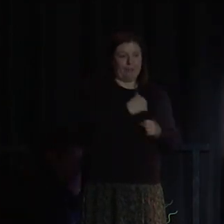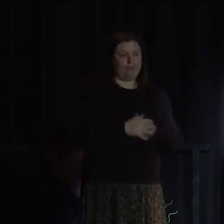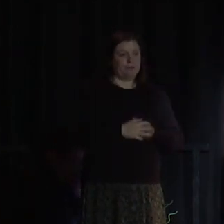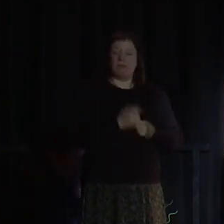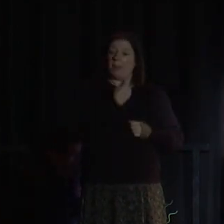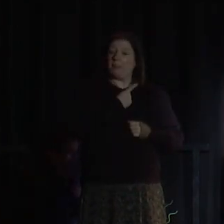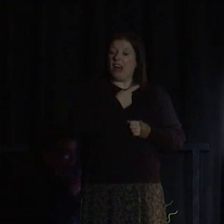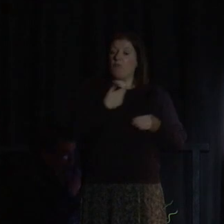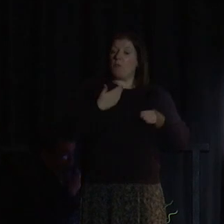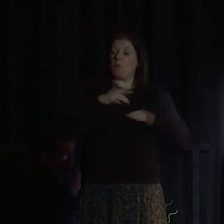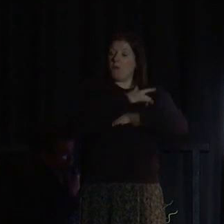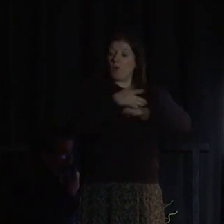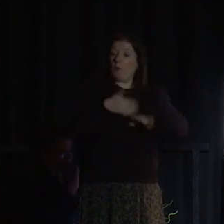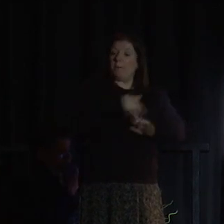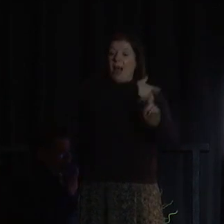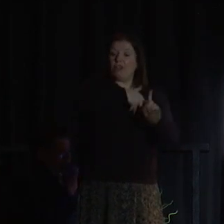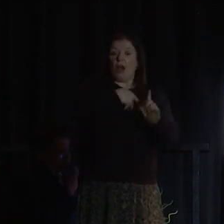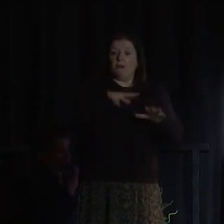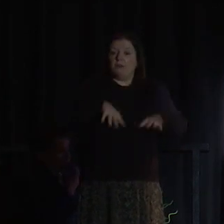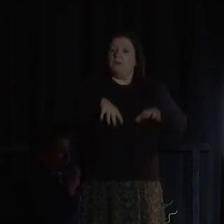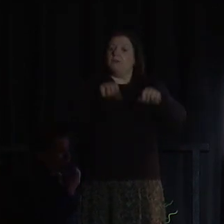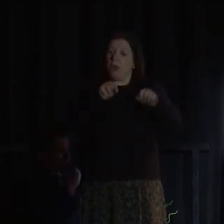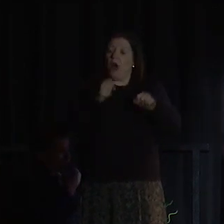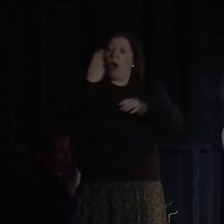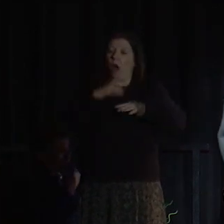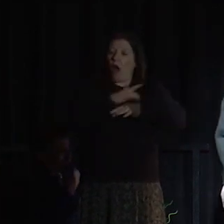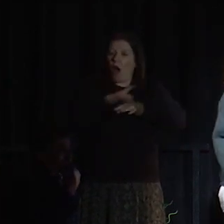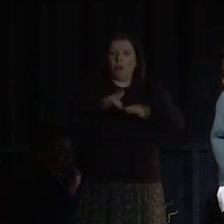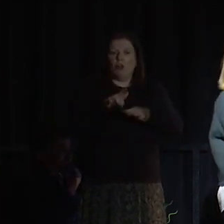I'm from a performance background, and I'm literally just starting my career in the arts, and the Paper Peace Young